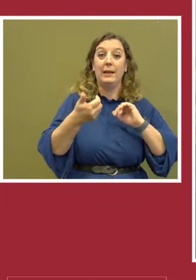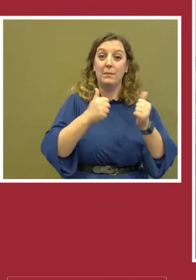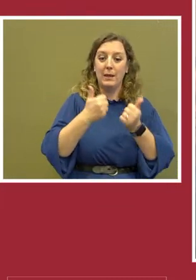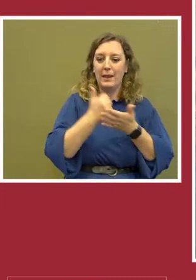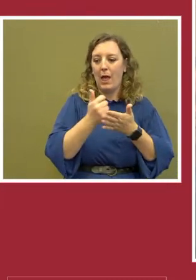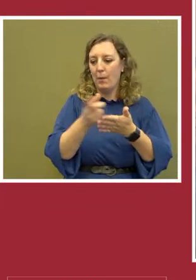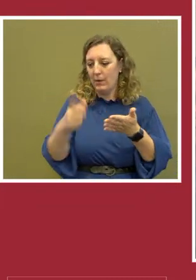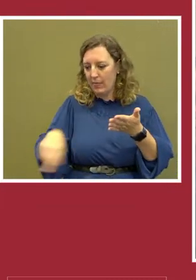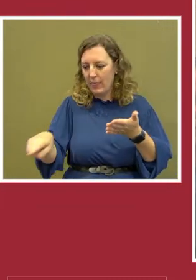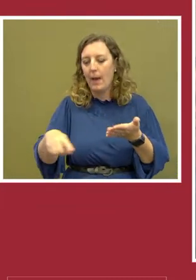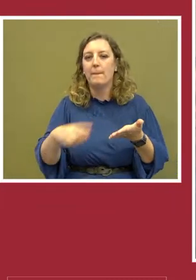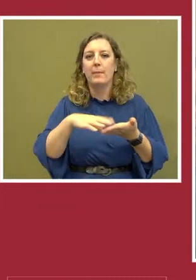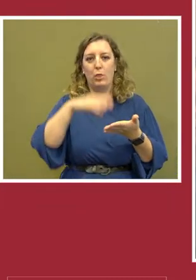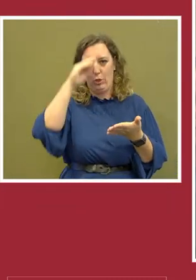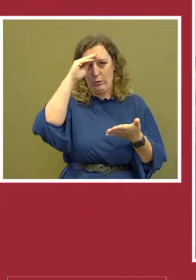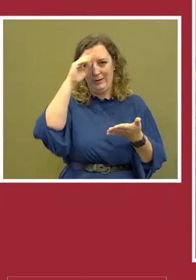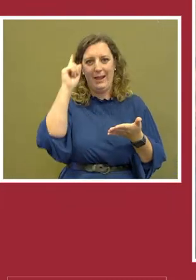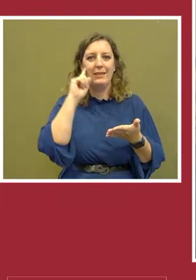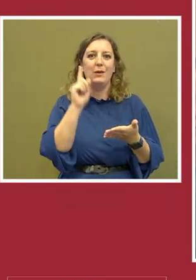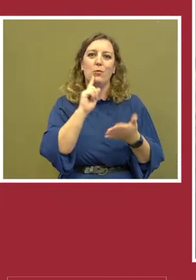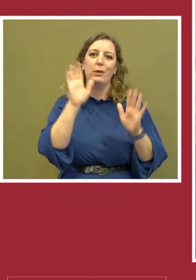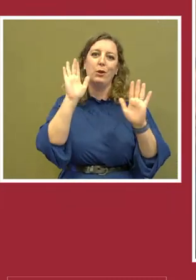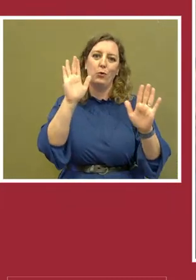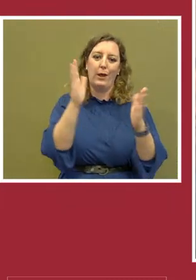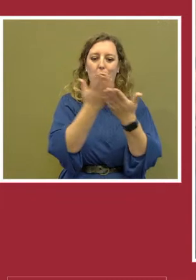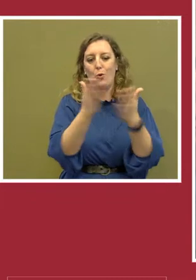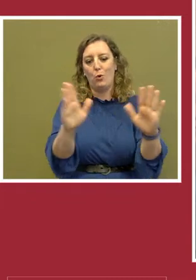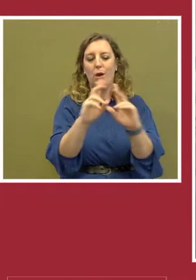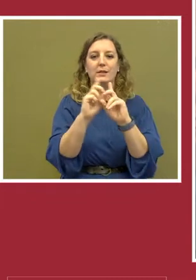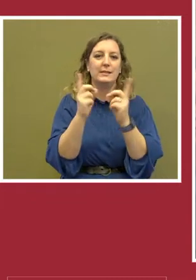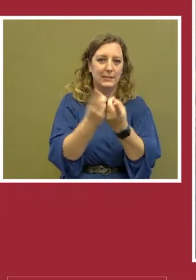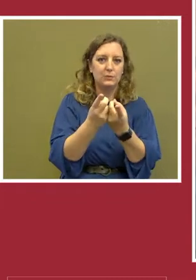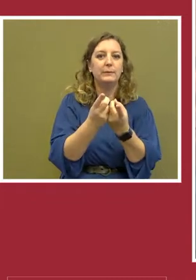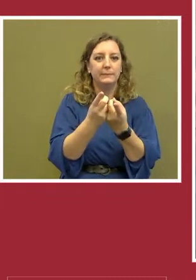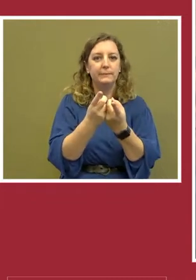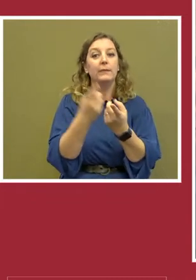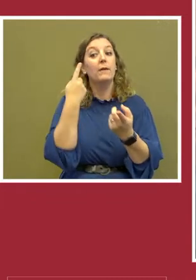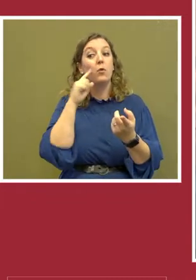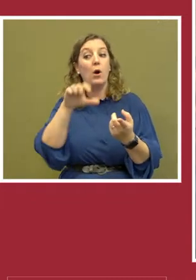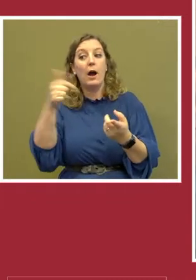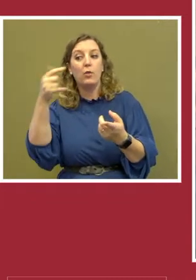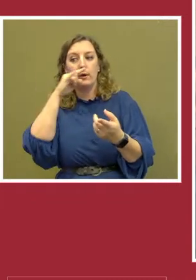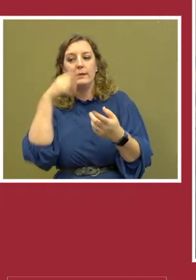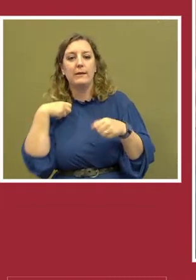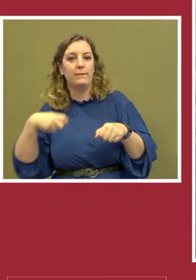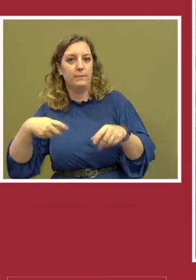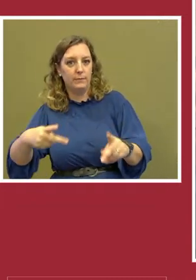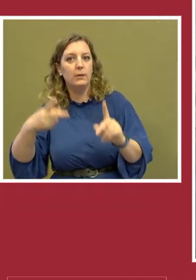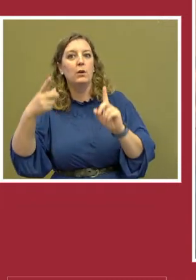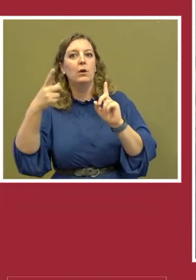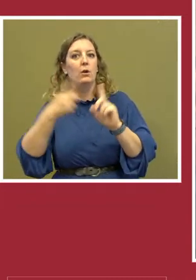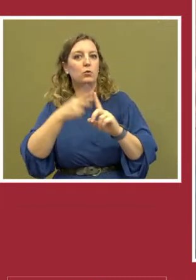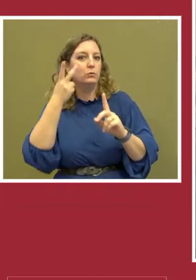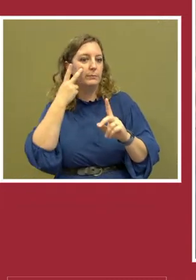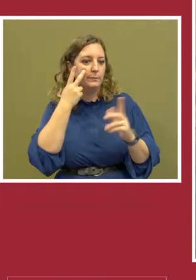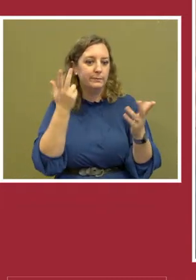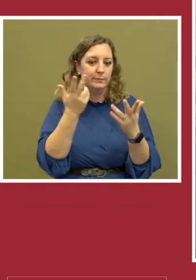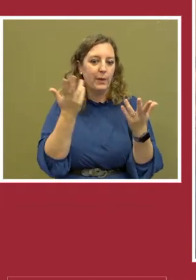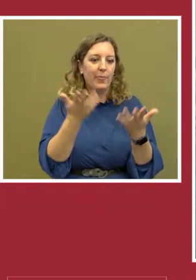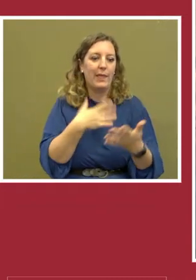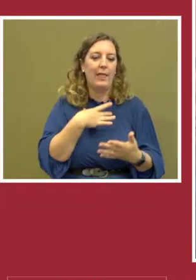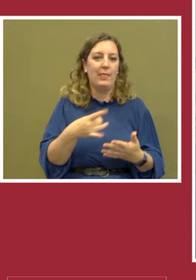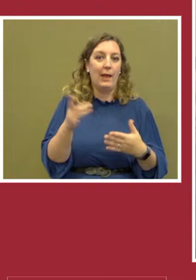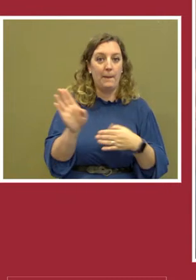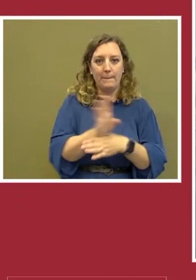and help them learn, and I think it would be really great across the district, just so other kids have the opportunity to explore what they like, especially